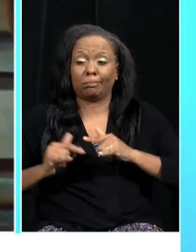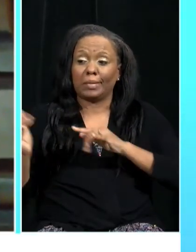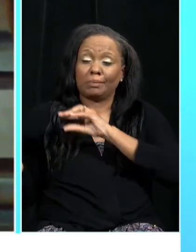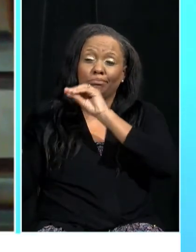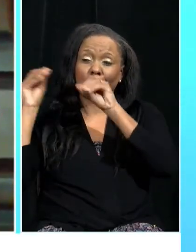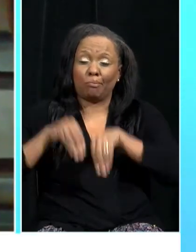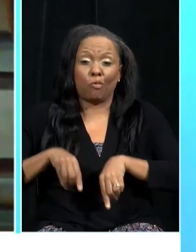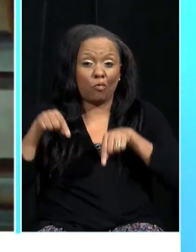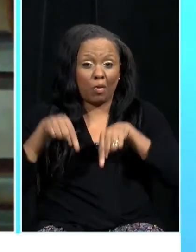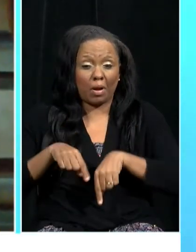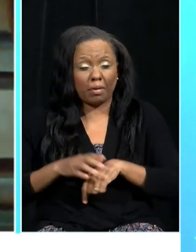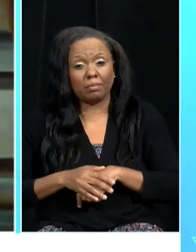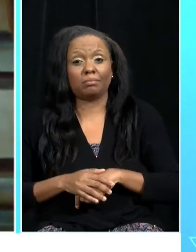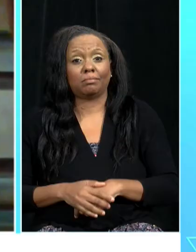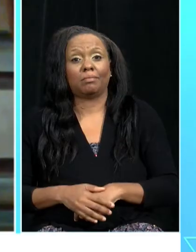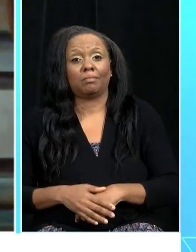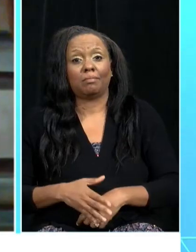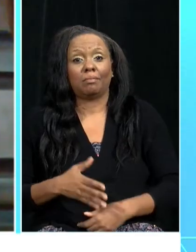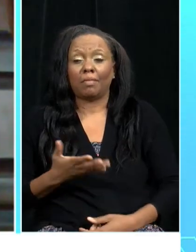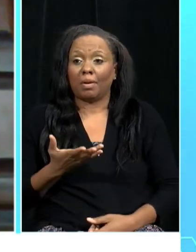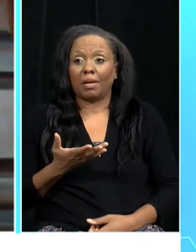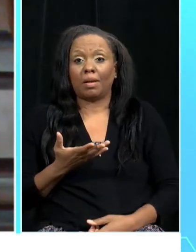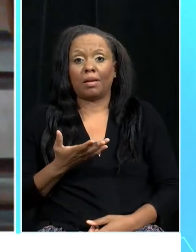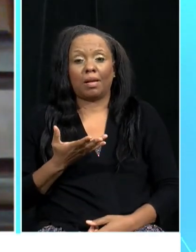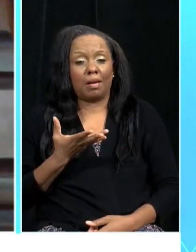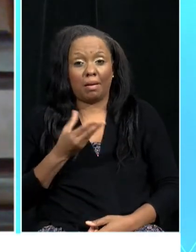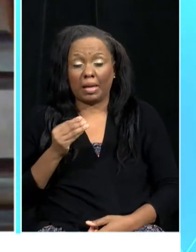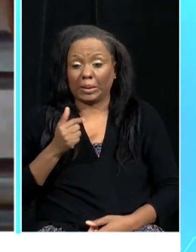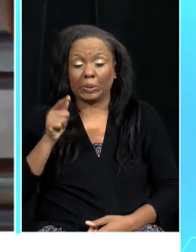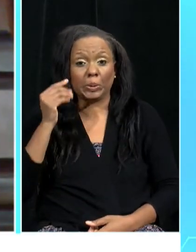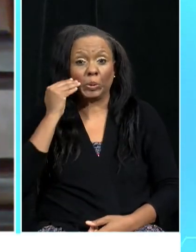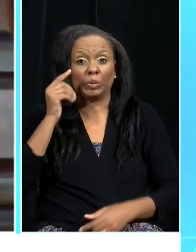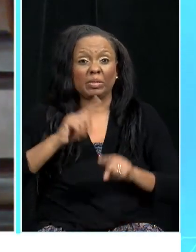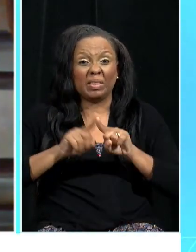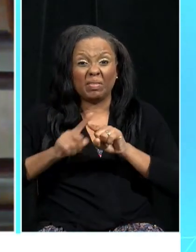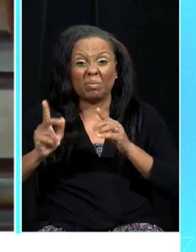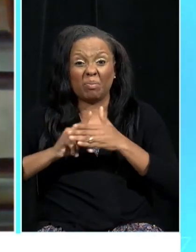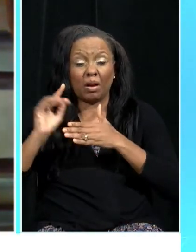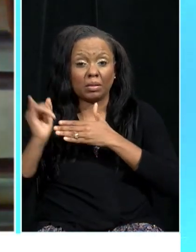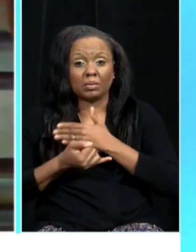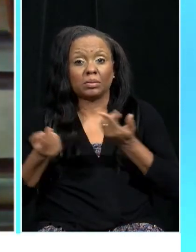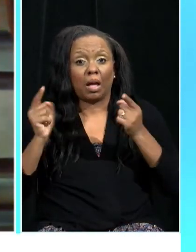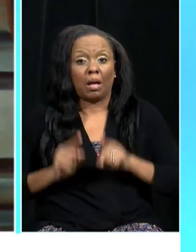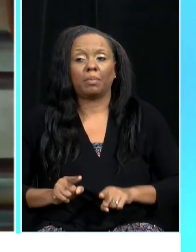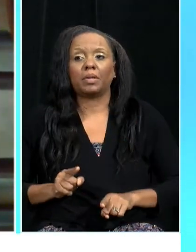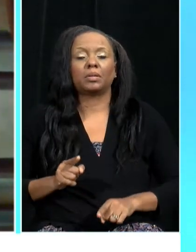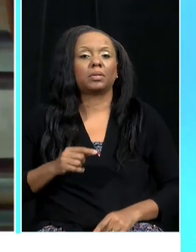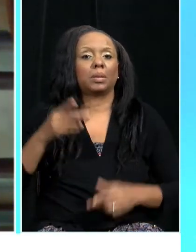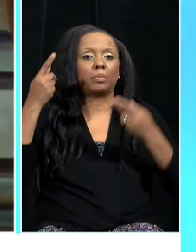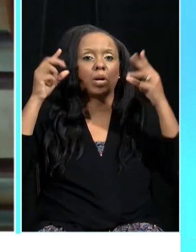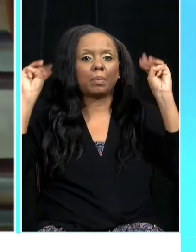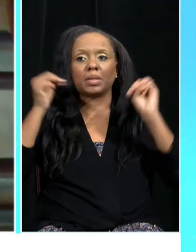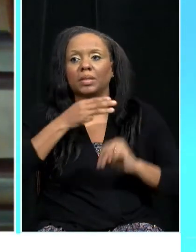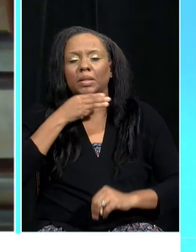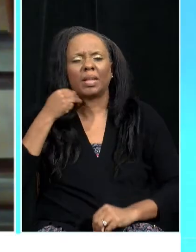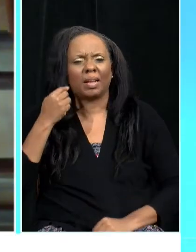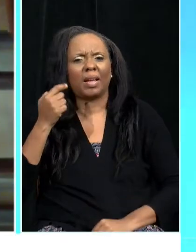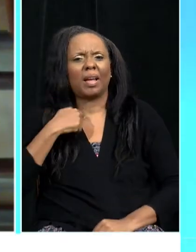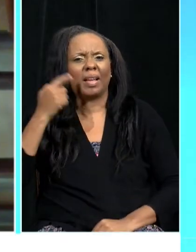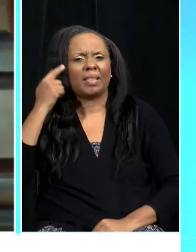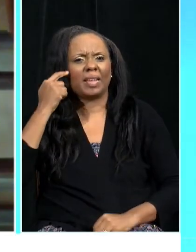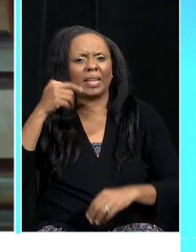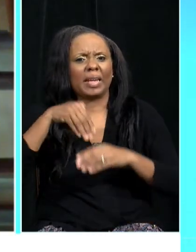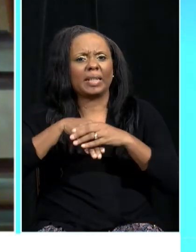and the prime minister herself has said in terms of the projects that will come on stream, and I think they're also listed in the BLP's